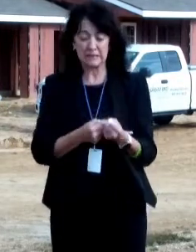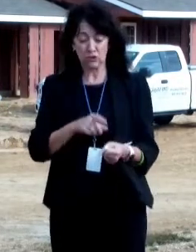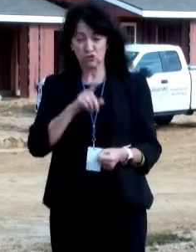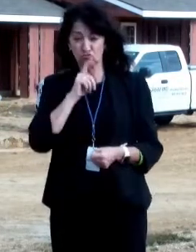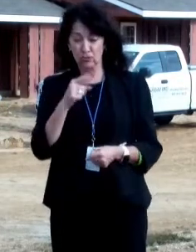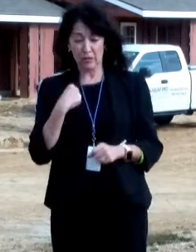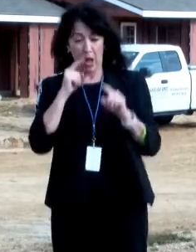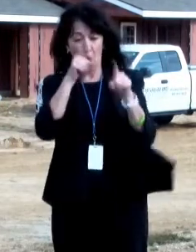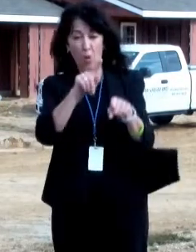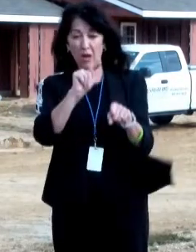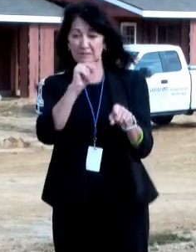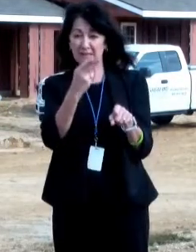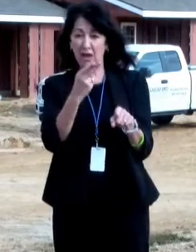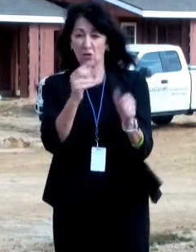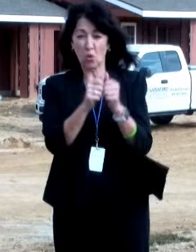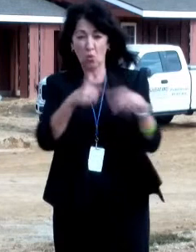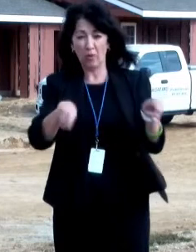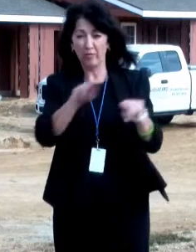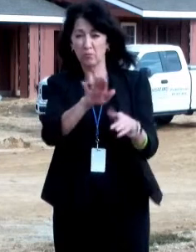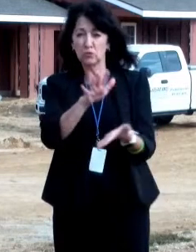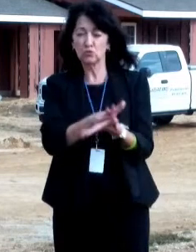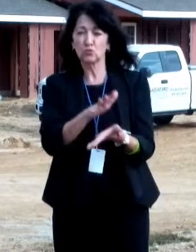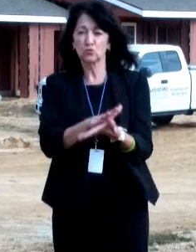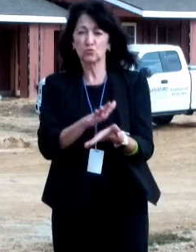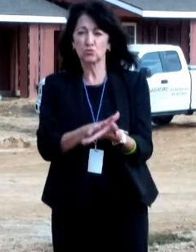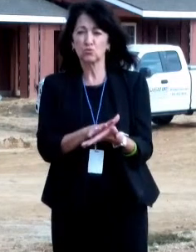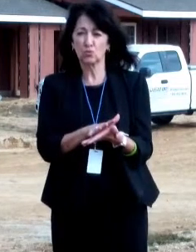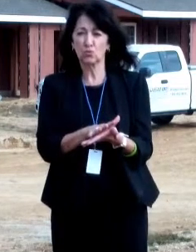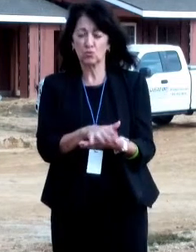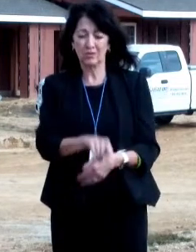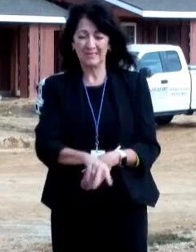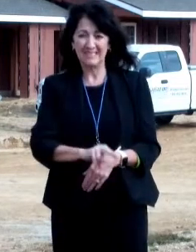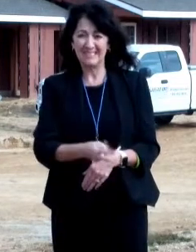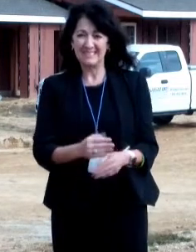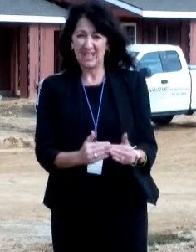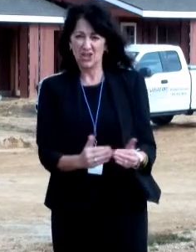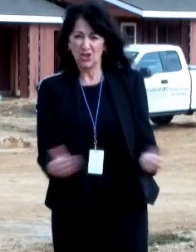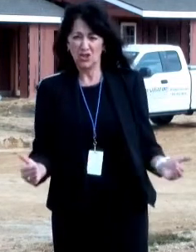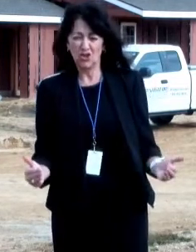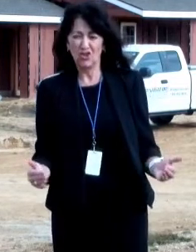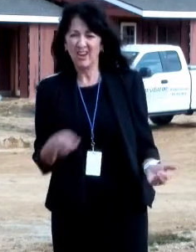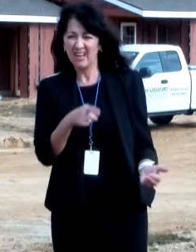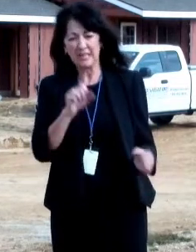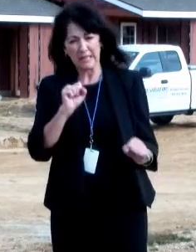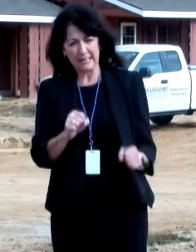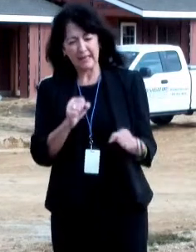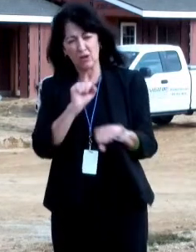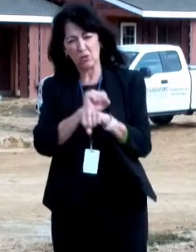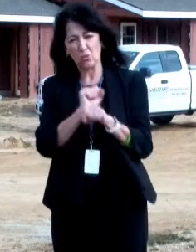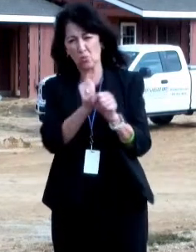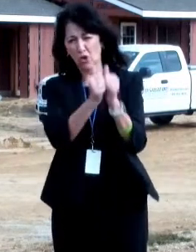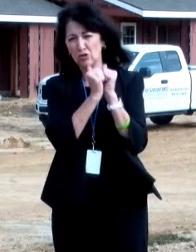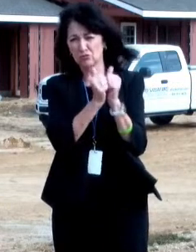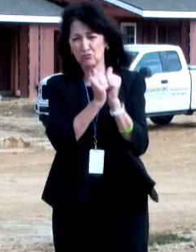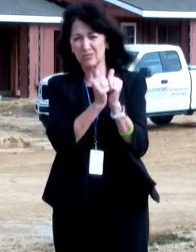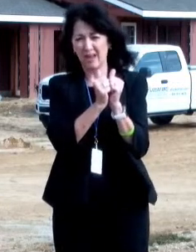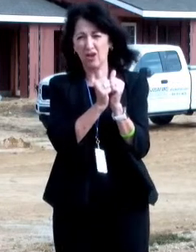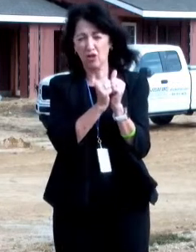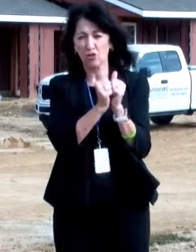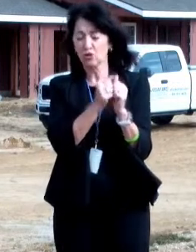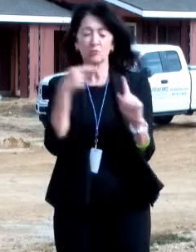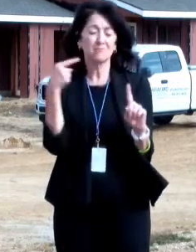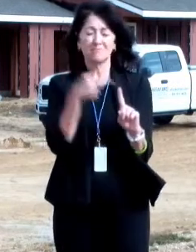I went to a town hall with them in their school, can we work with you on housing? I heard it Saturday night in Sussex County from